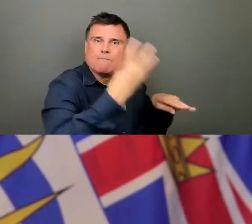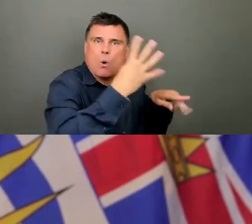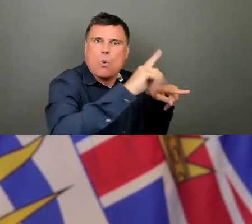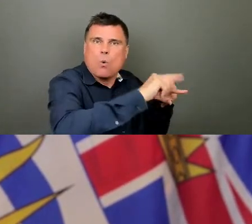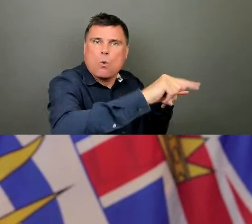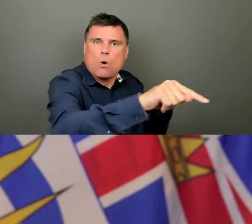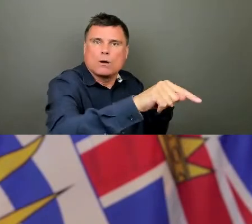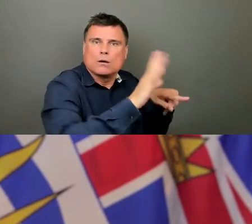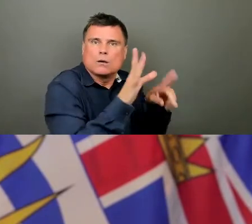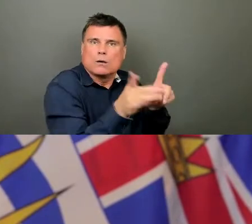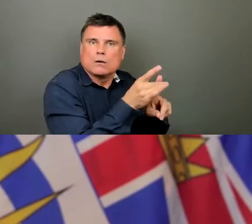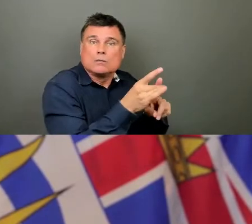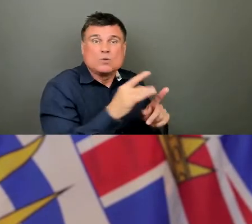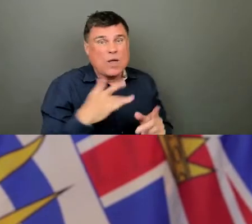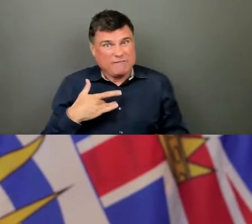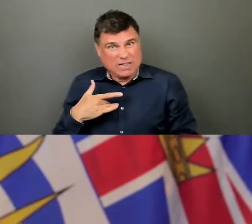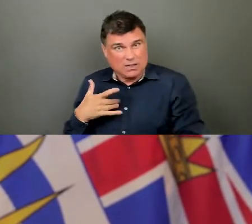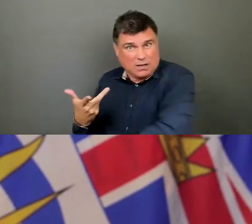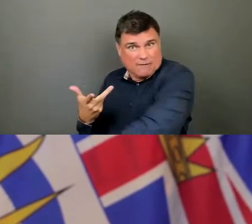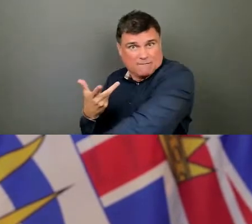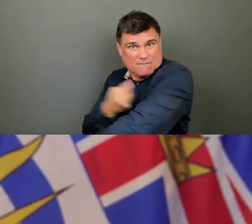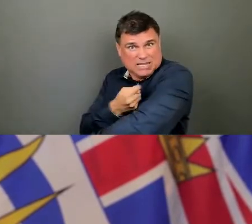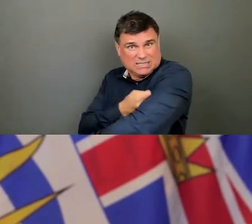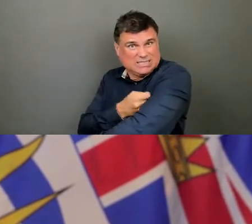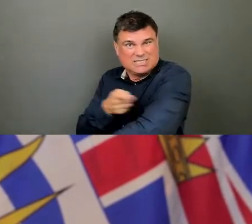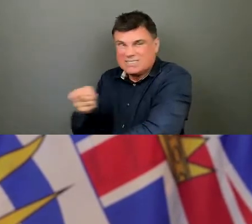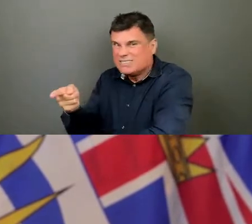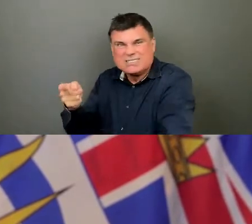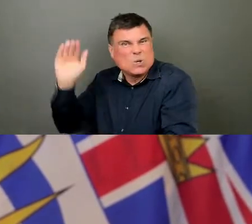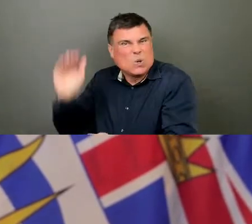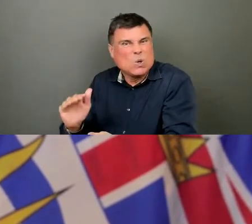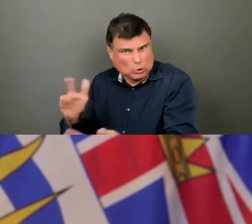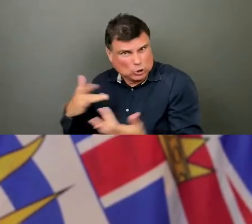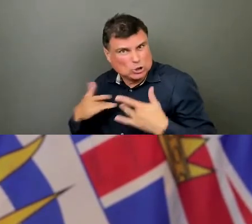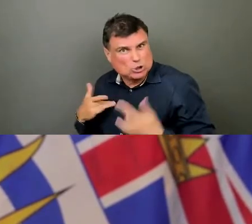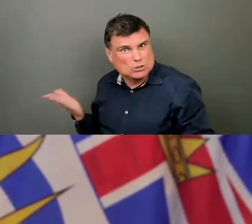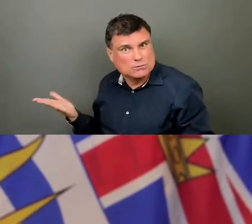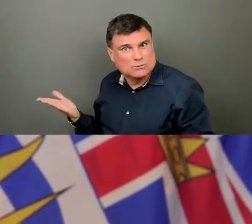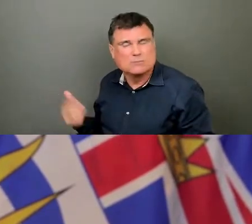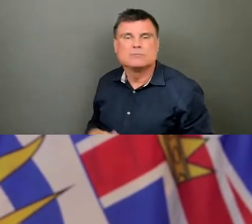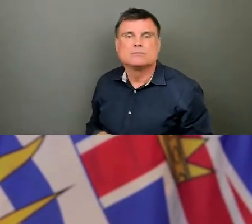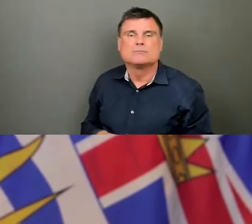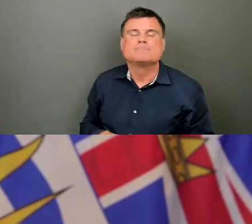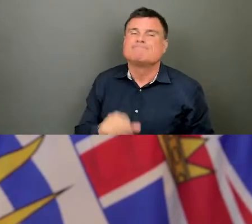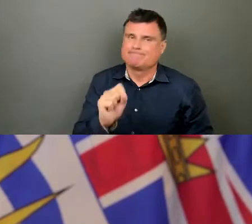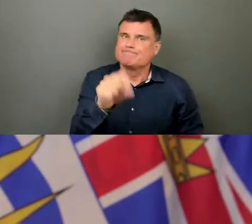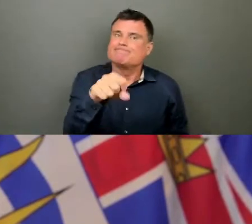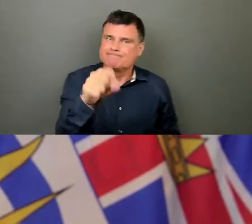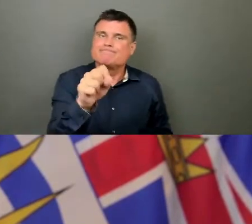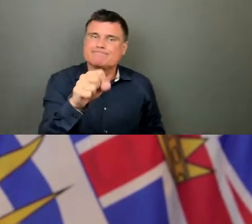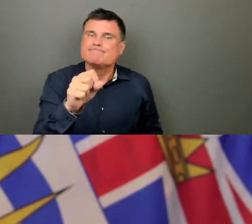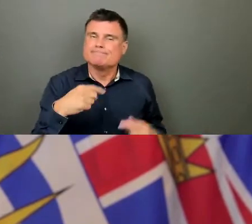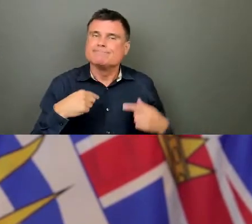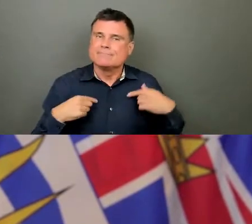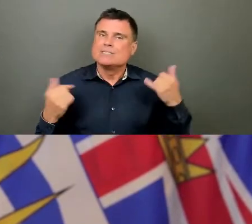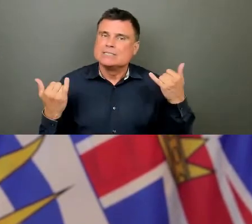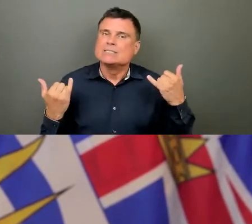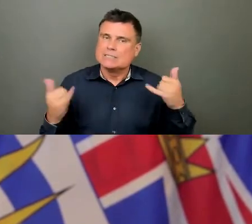Is that a genuine concern? It is. I think there's a couple of things that we have going for us, if you will, is